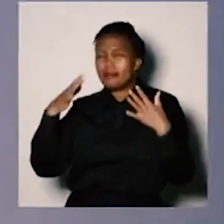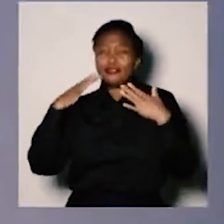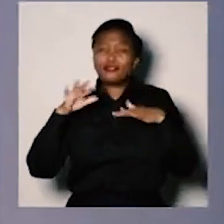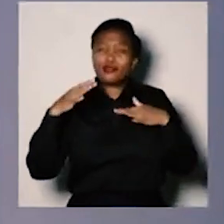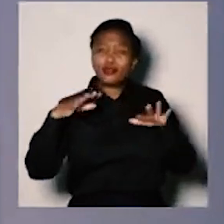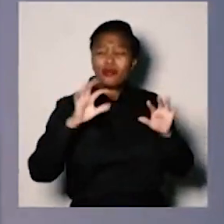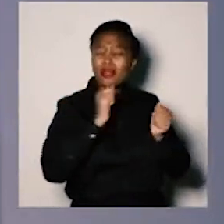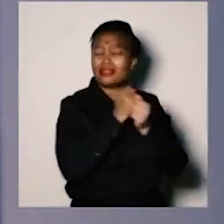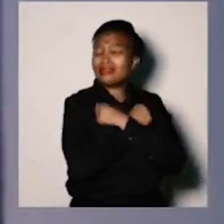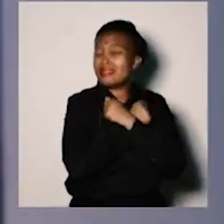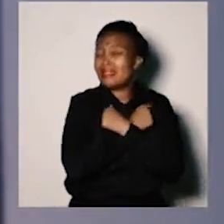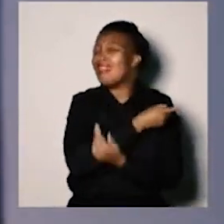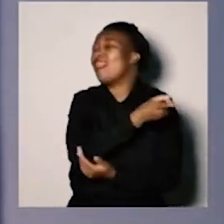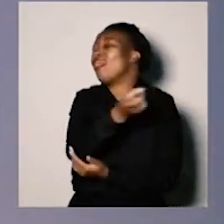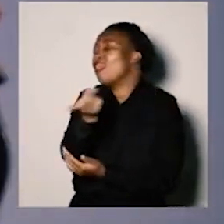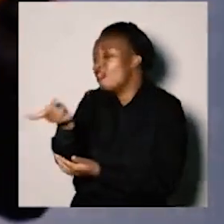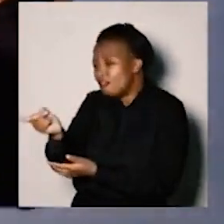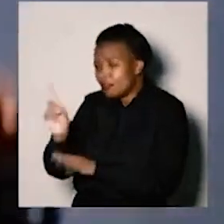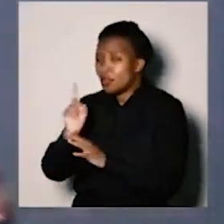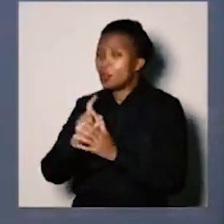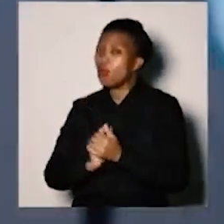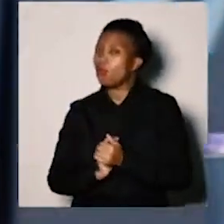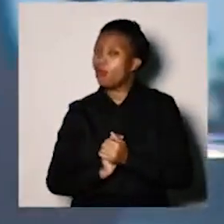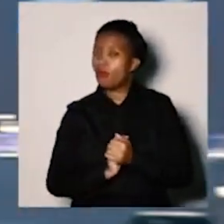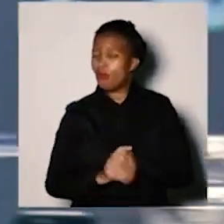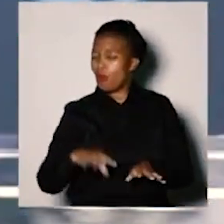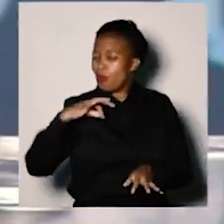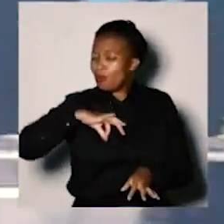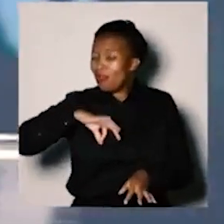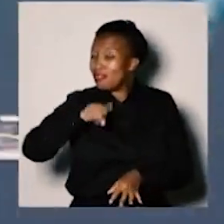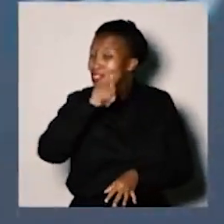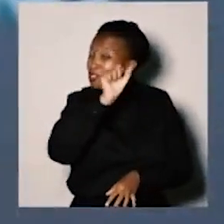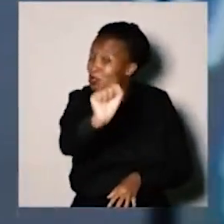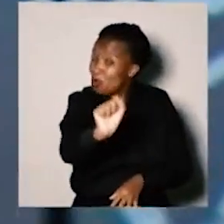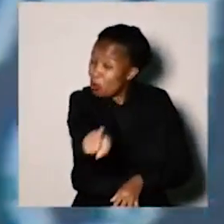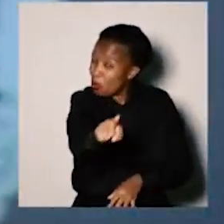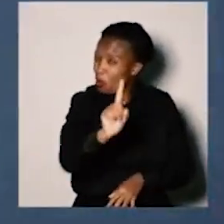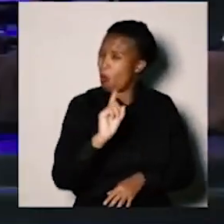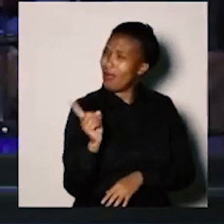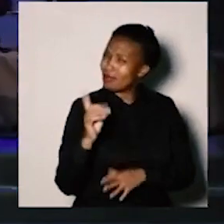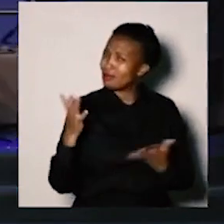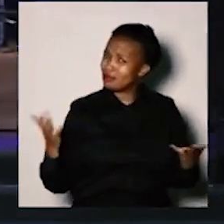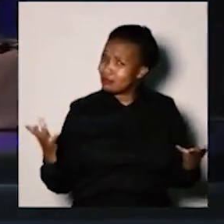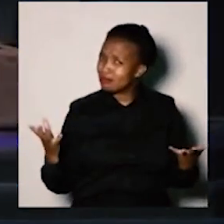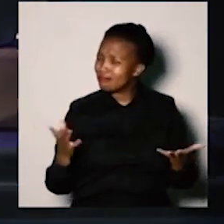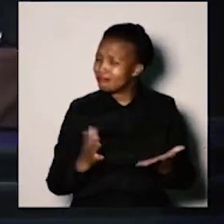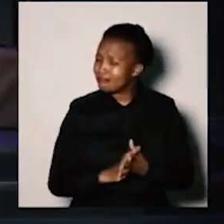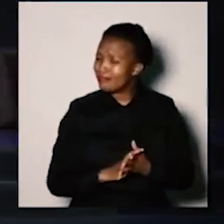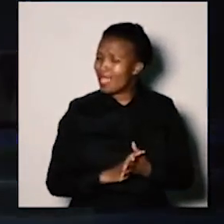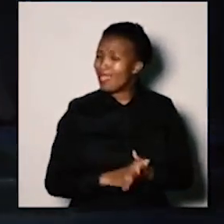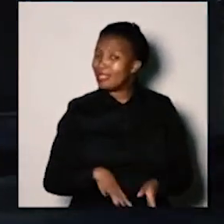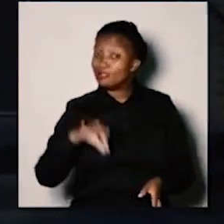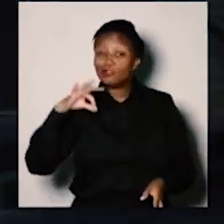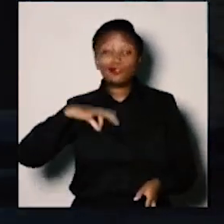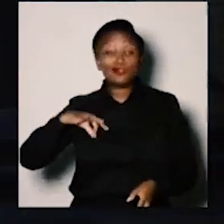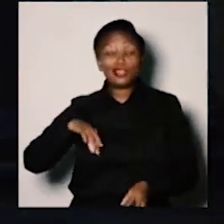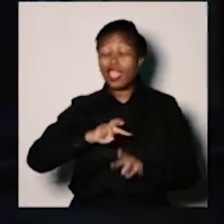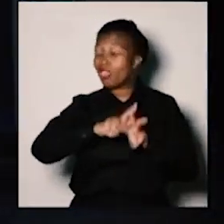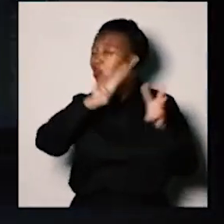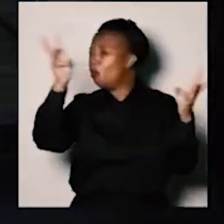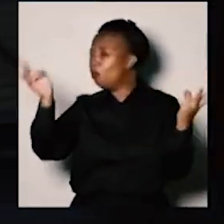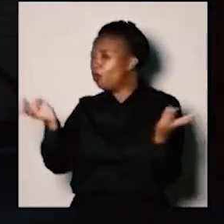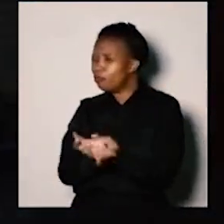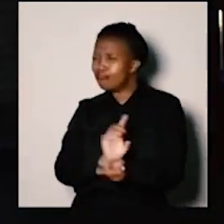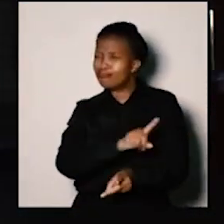by people, to be respected by people. What does it profit you? To gain the whole world and be the toast